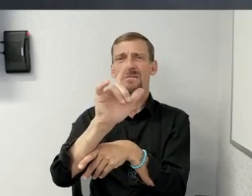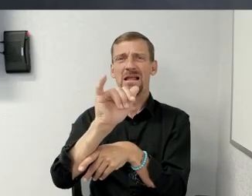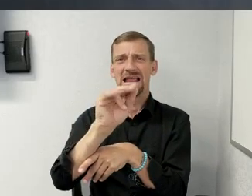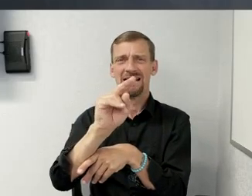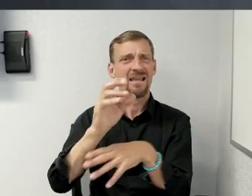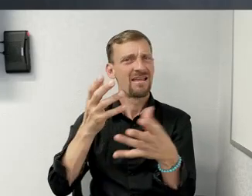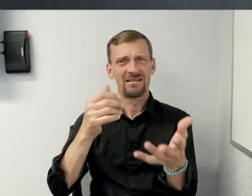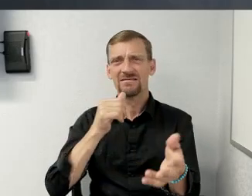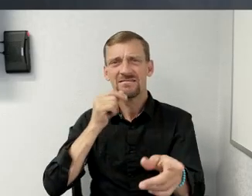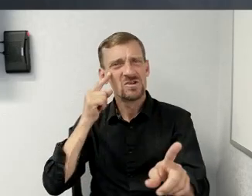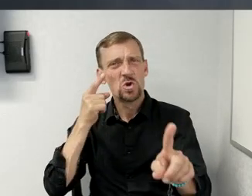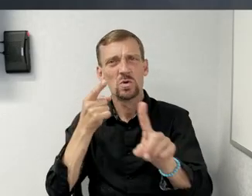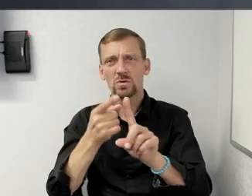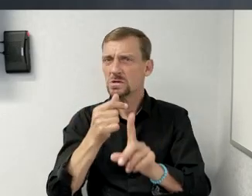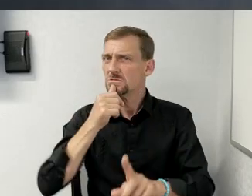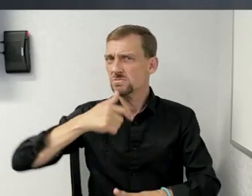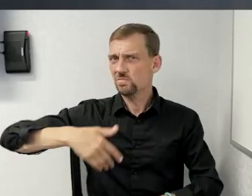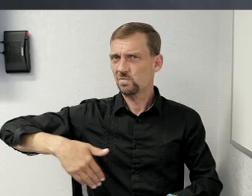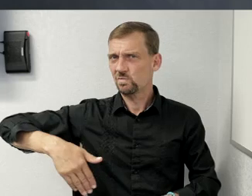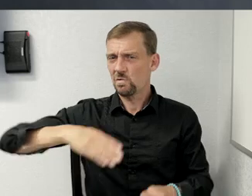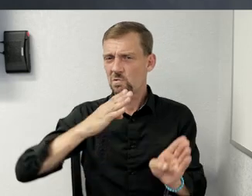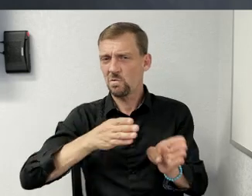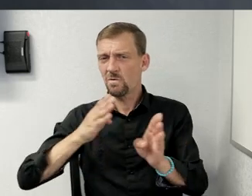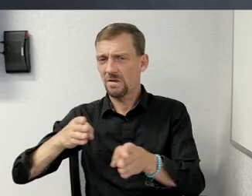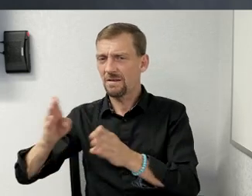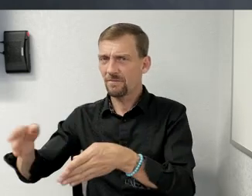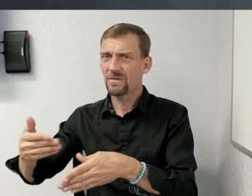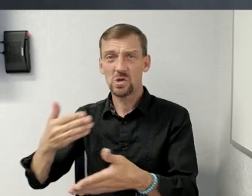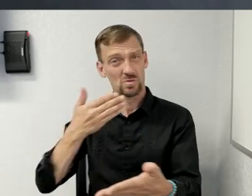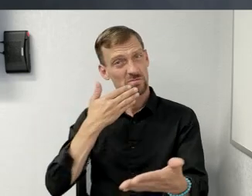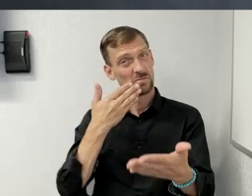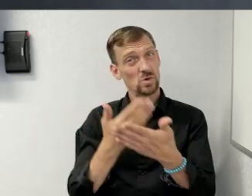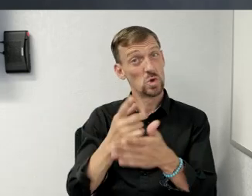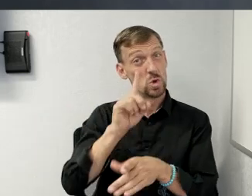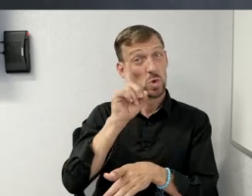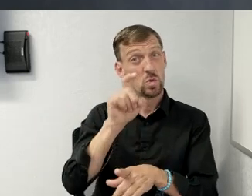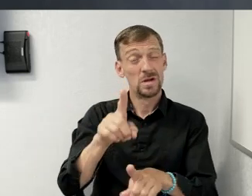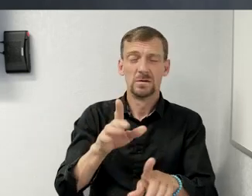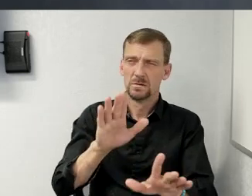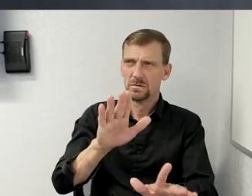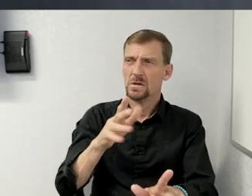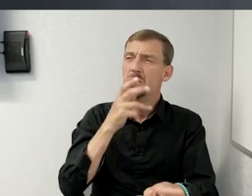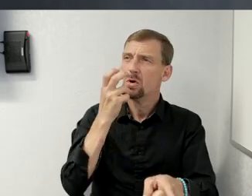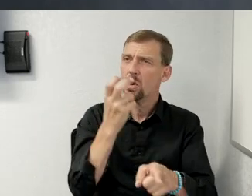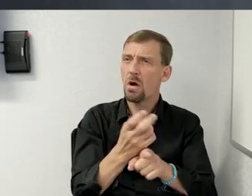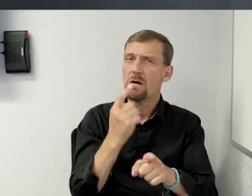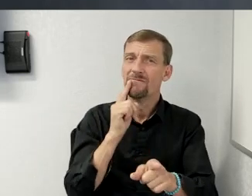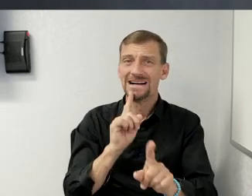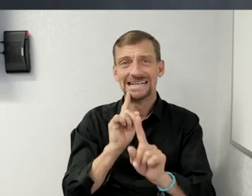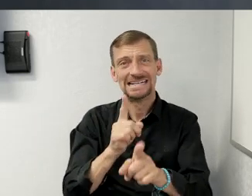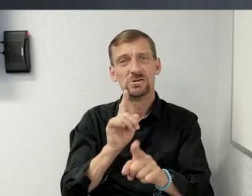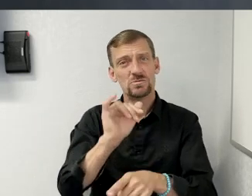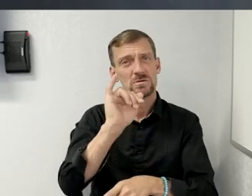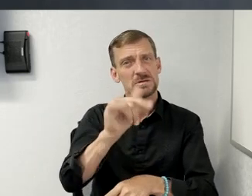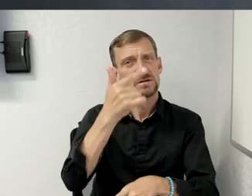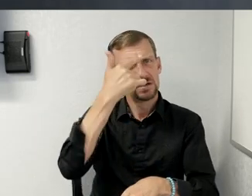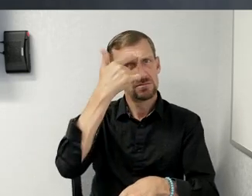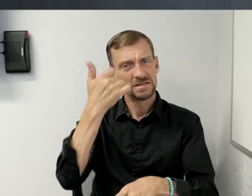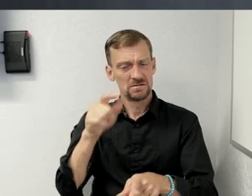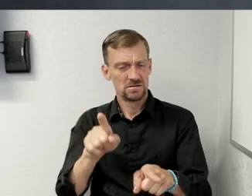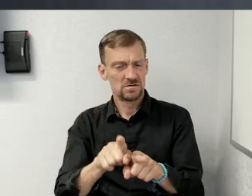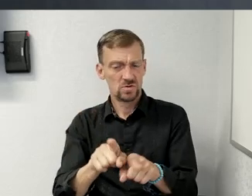It's a good question. I struggle to answer it because I think as long as we